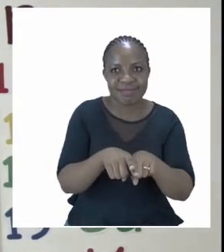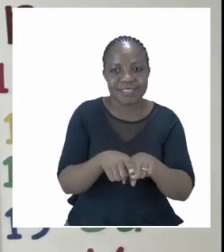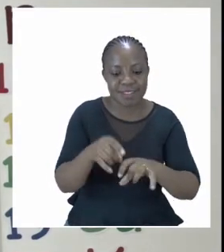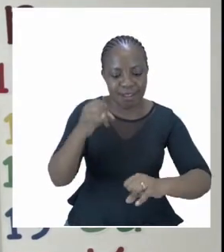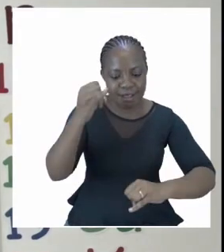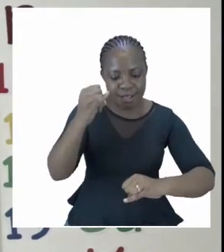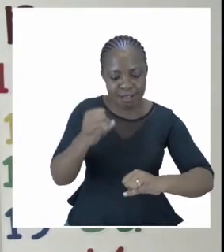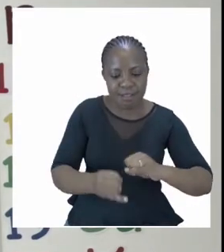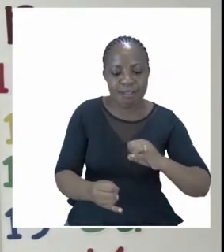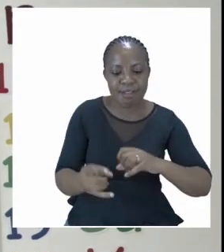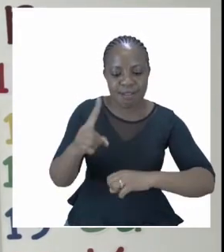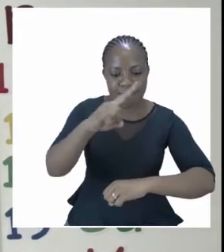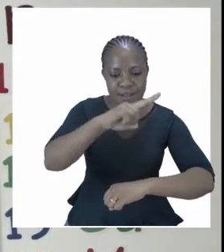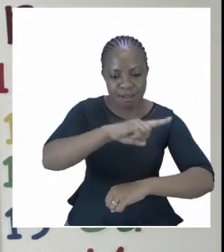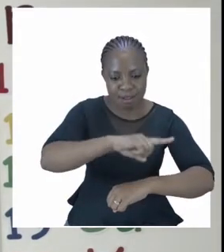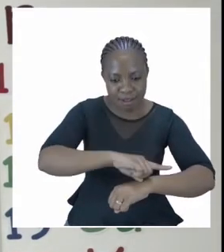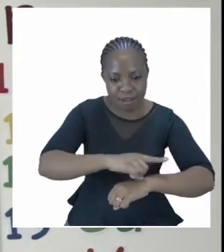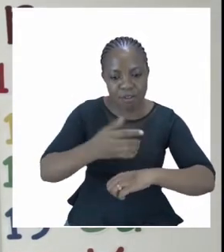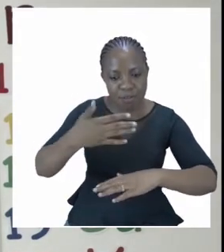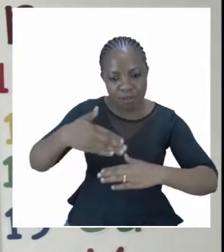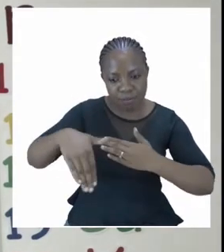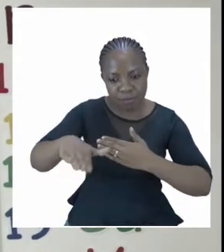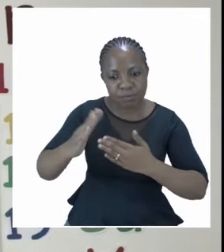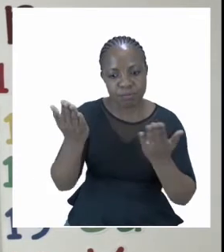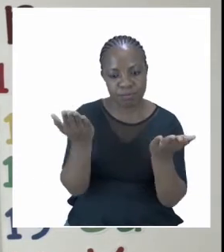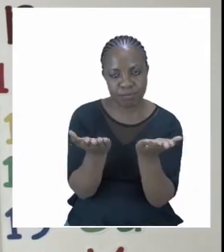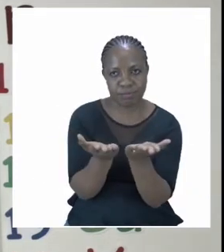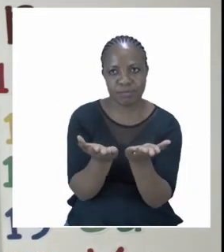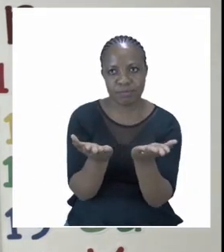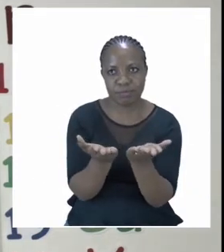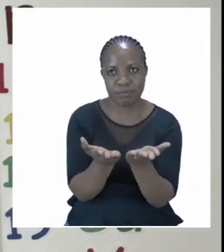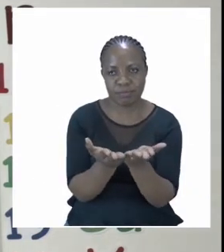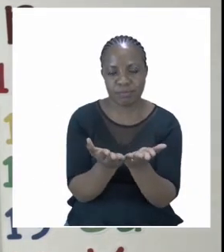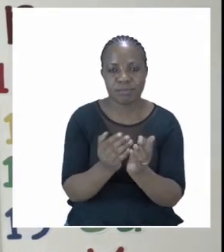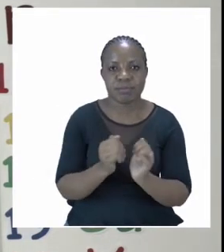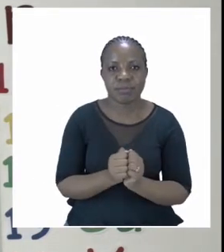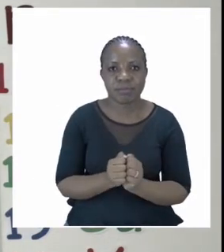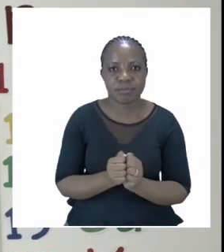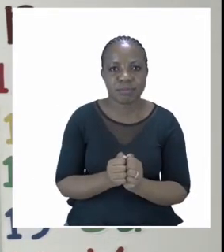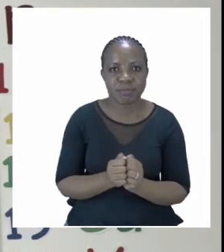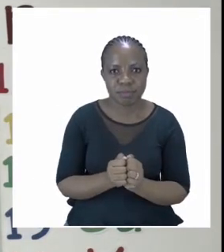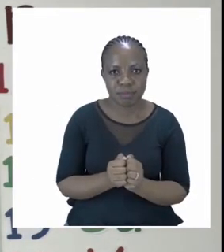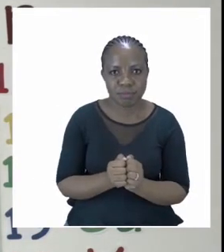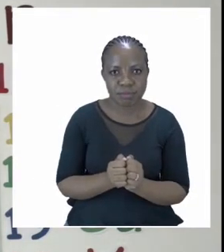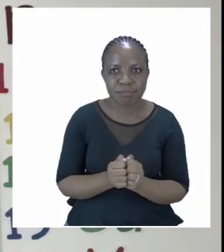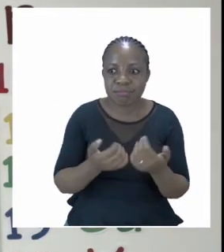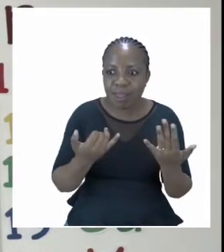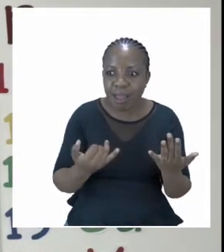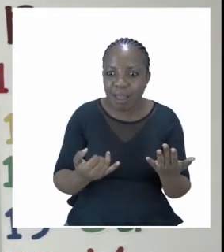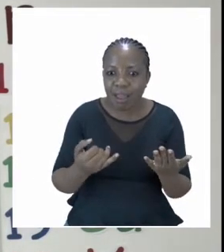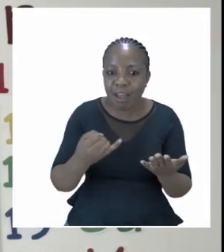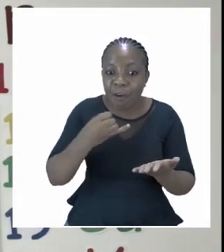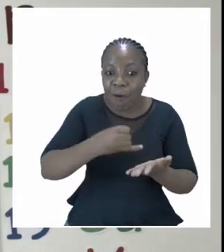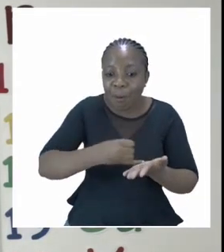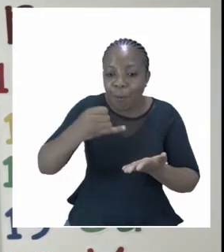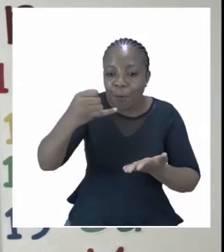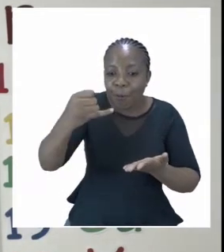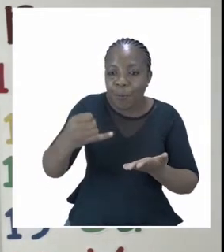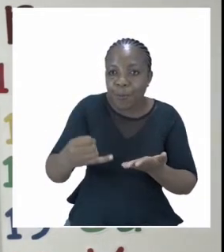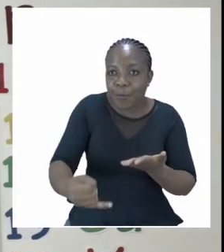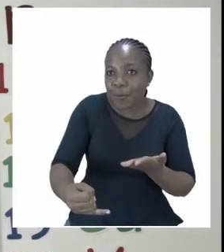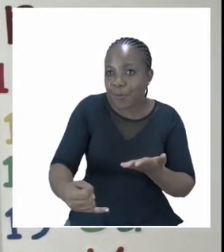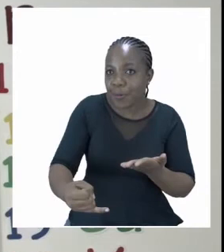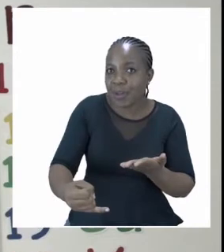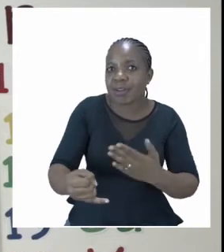the school week. And then we get into the weekend, which